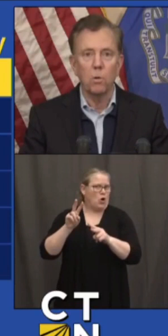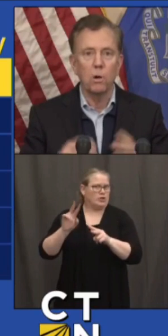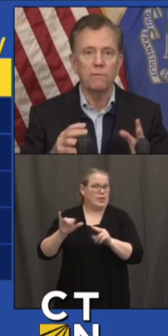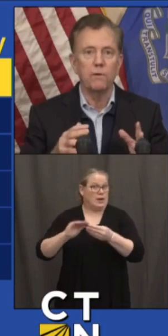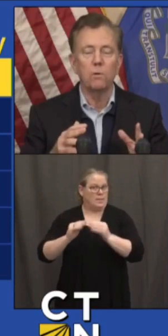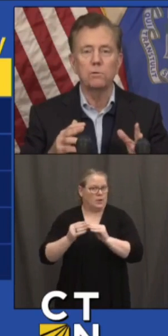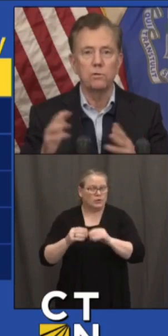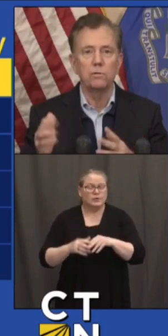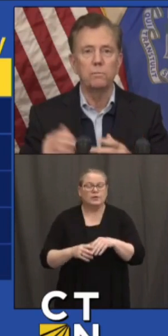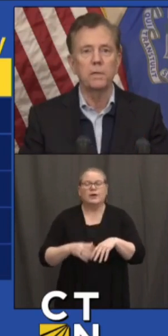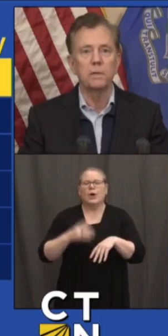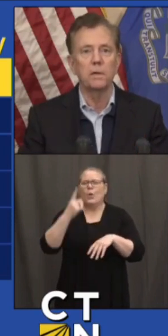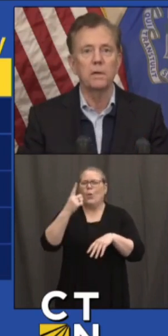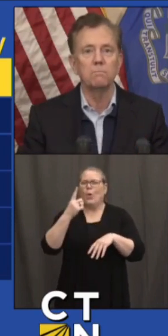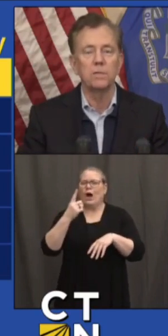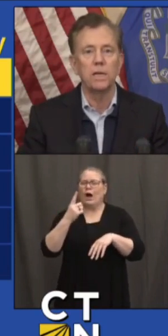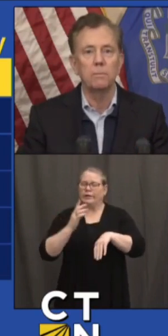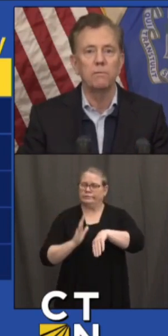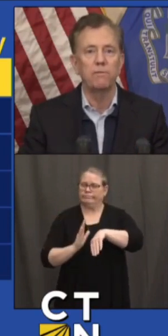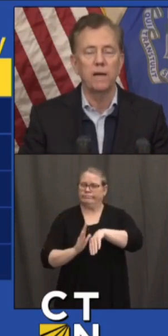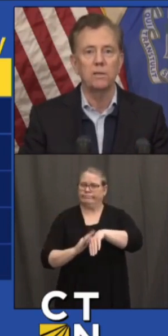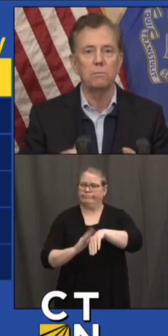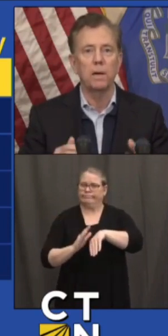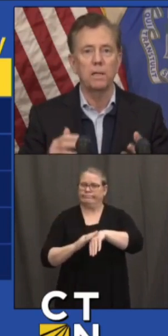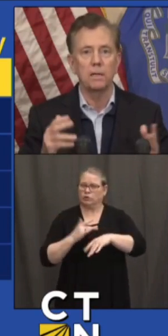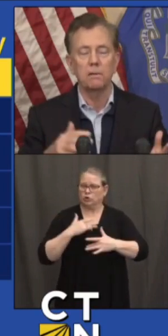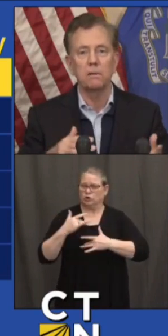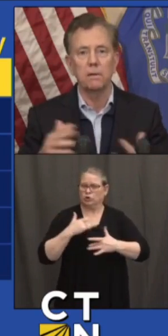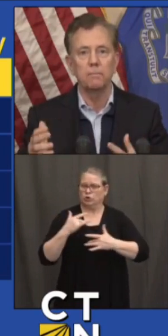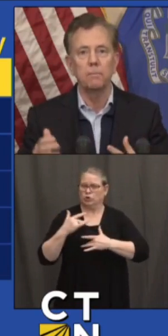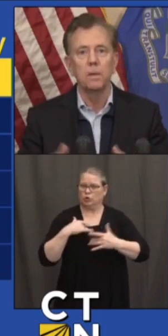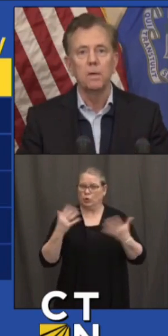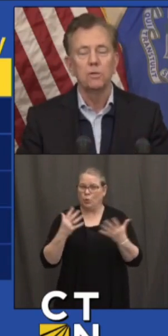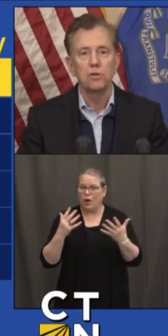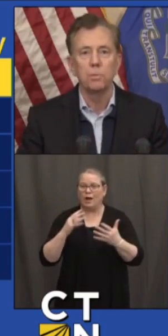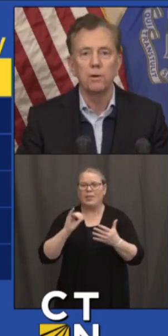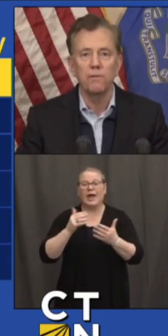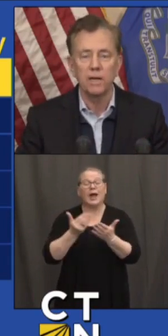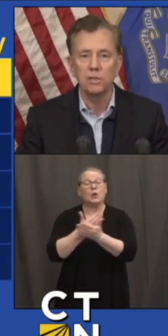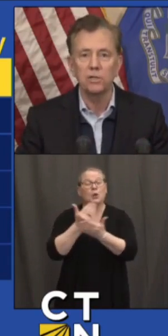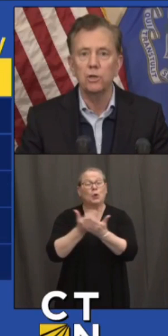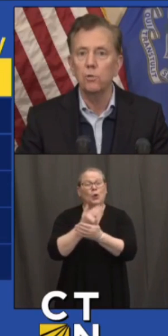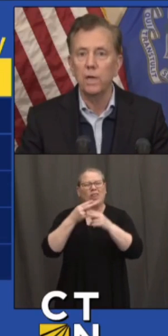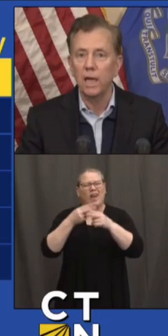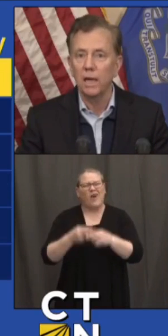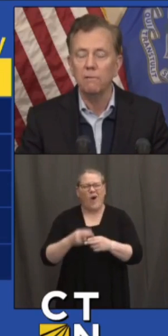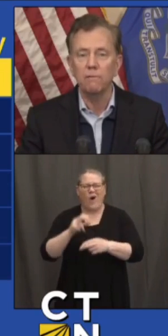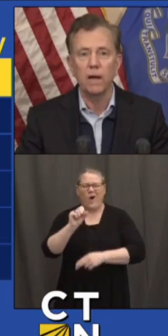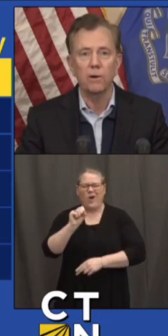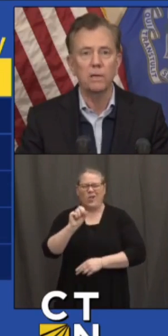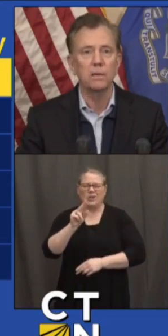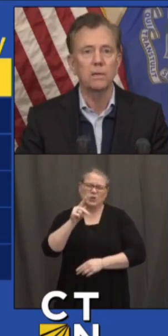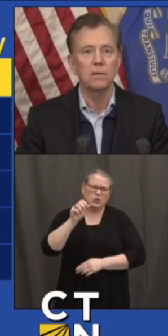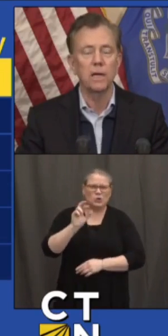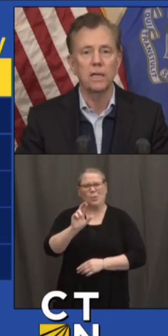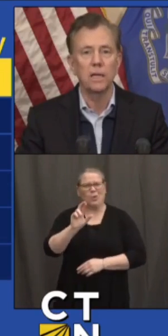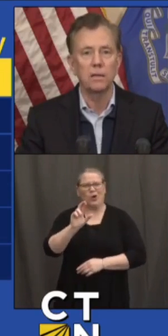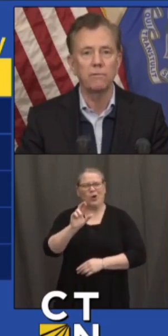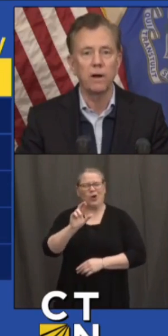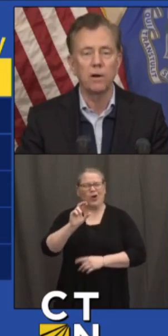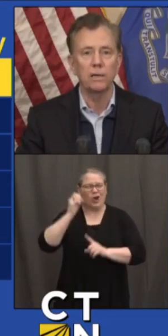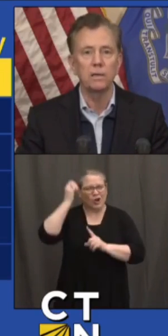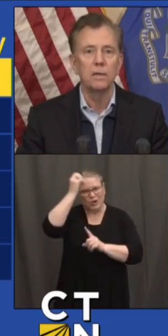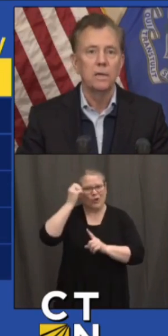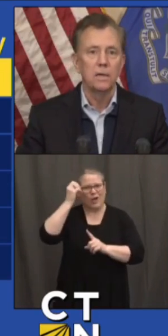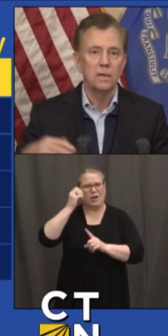4 more folks who have been deemed infected by that super infectious UK variant, United